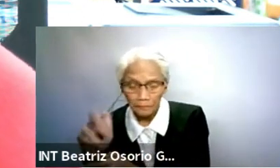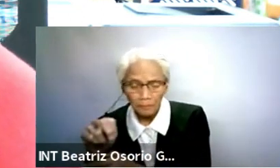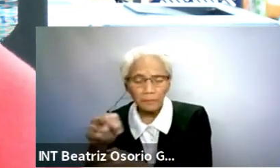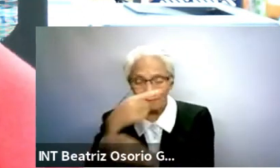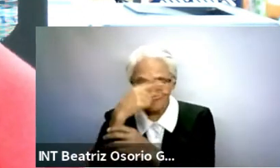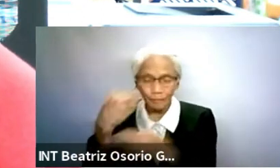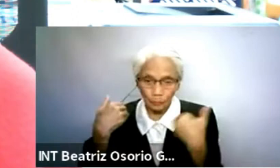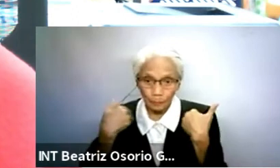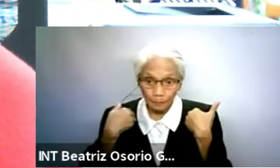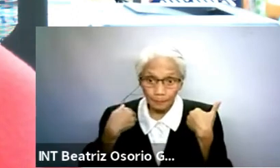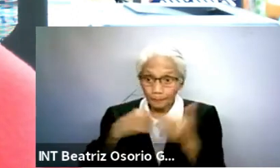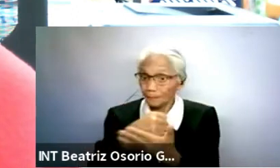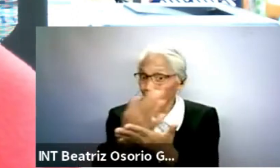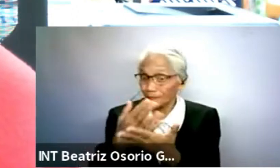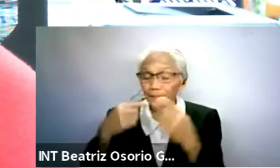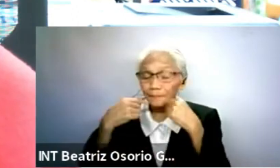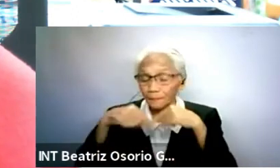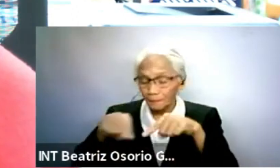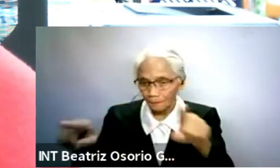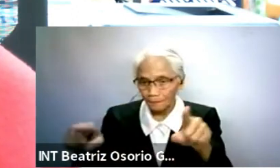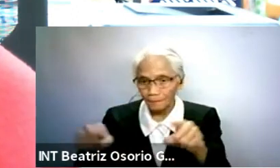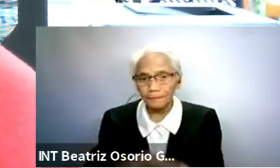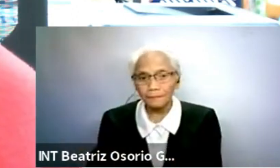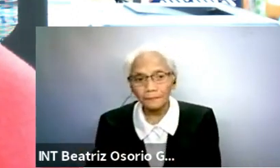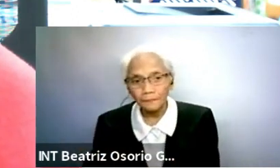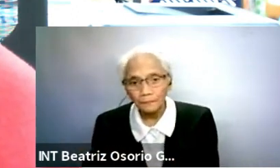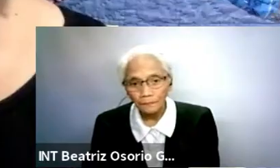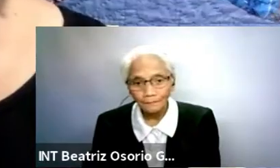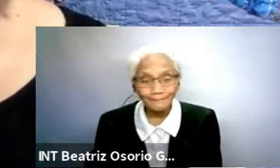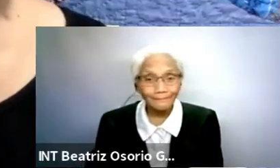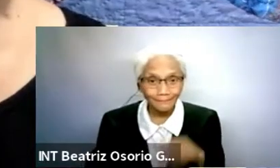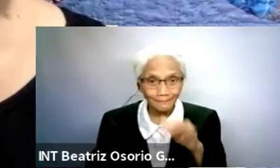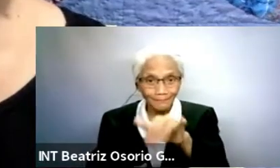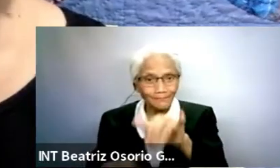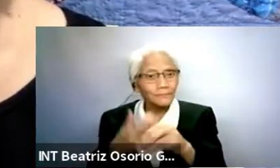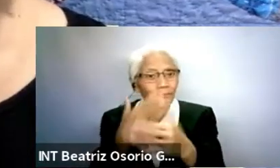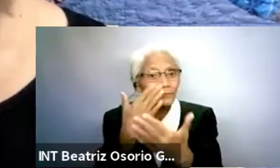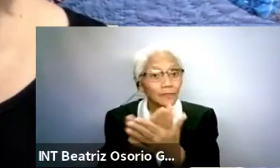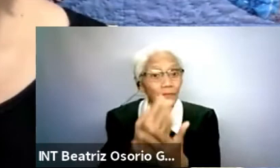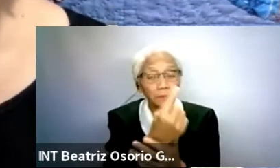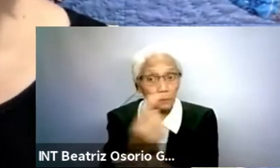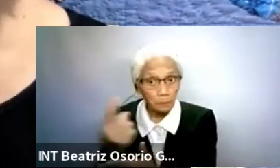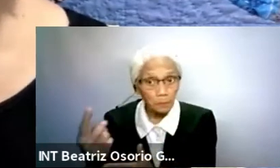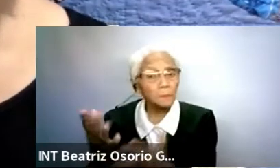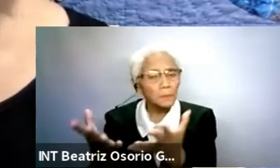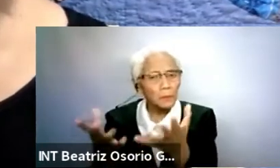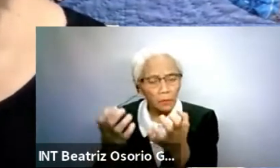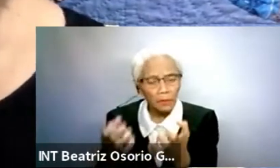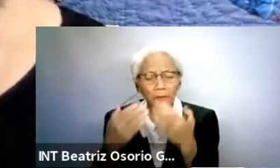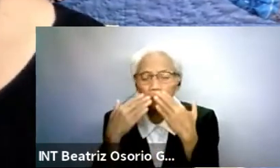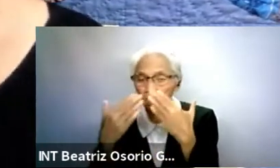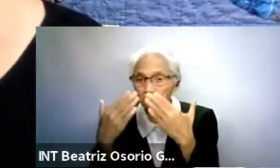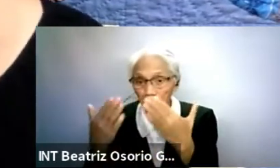announce, and also we have a video at the end. Yes, good afternoon, everyone. I'd like to thank all the